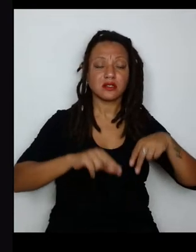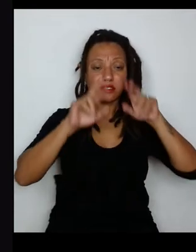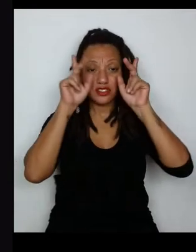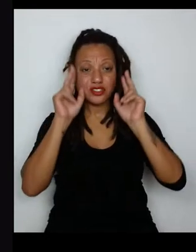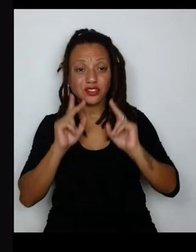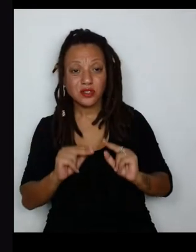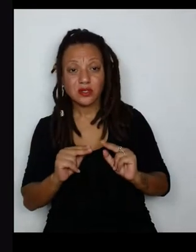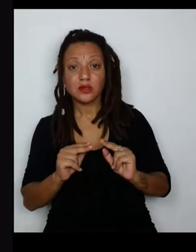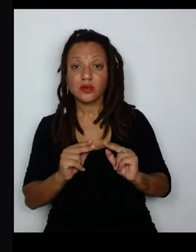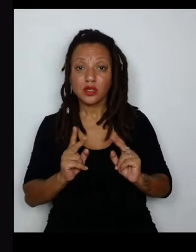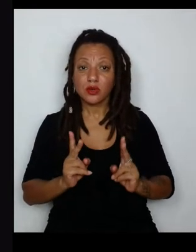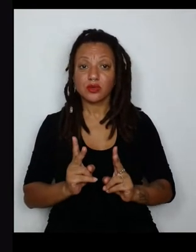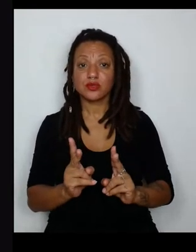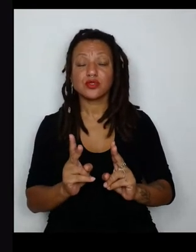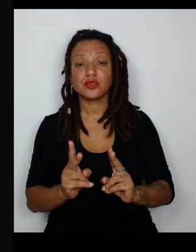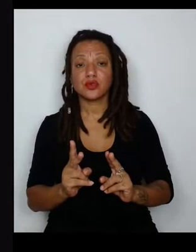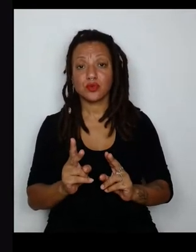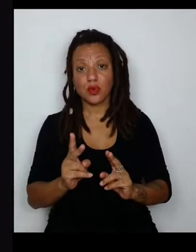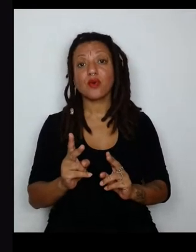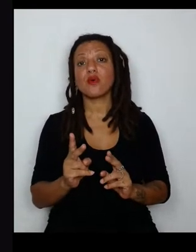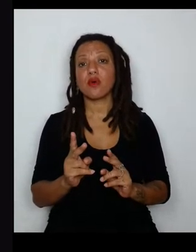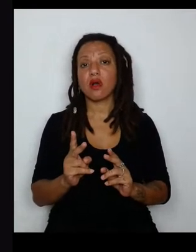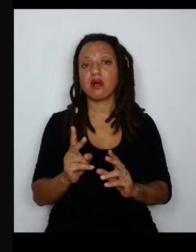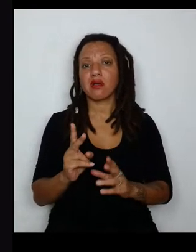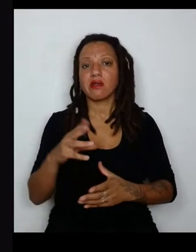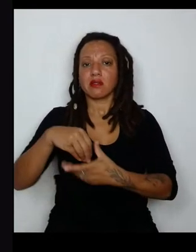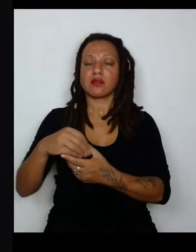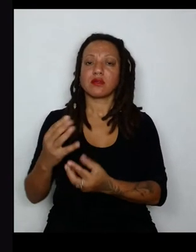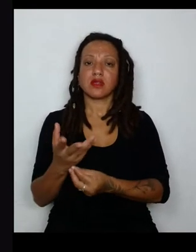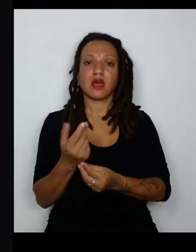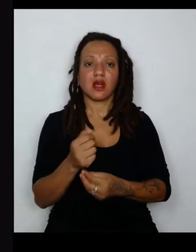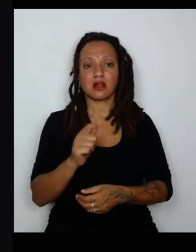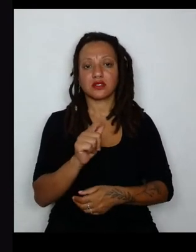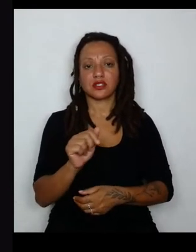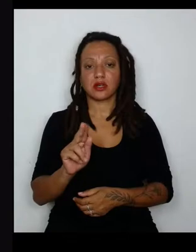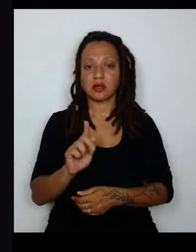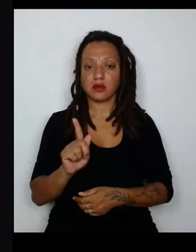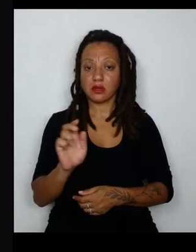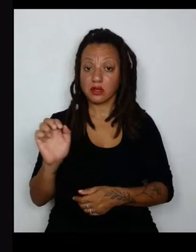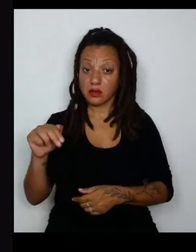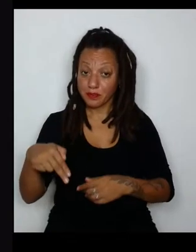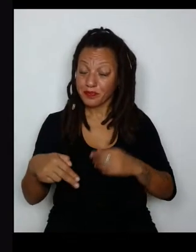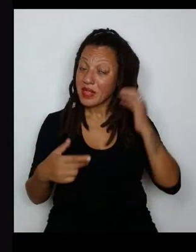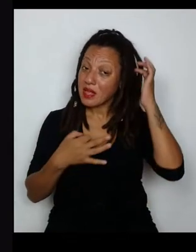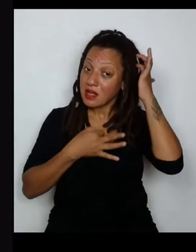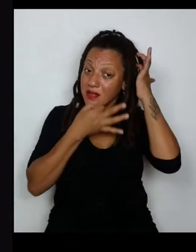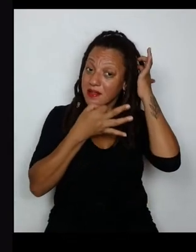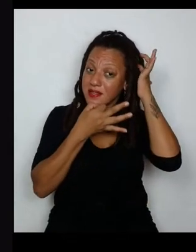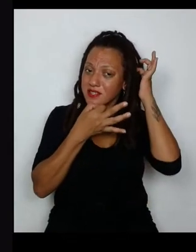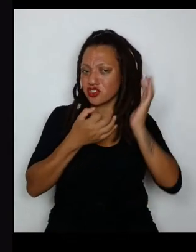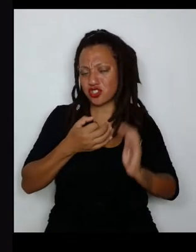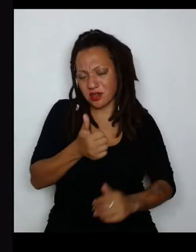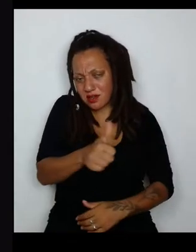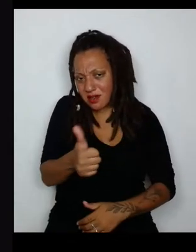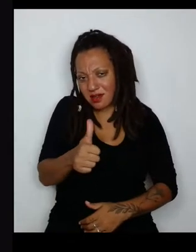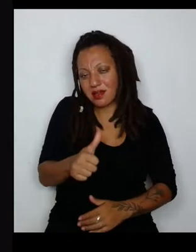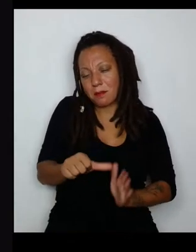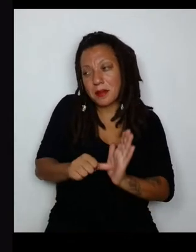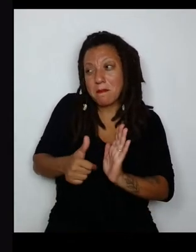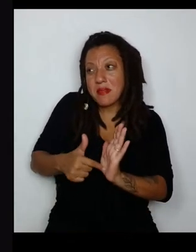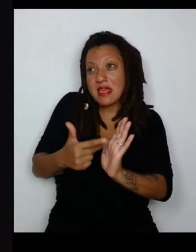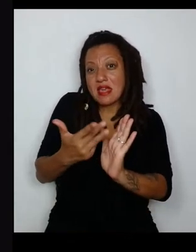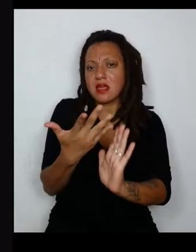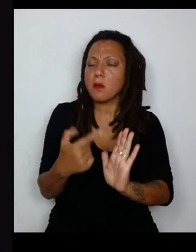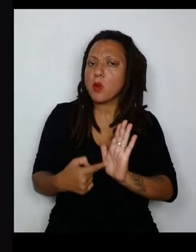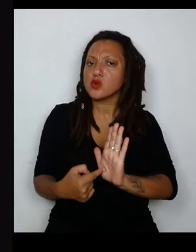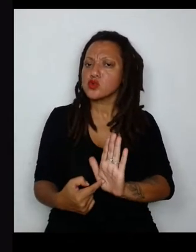earlier critiques indicated that very little in gogan's art accurately represented social and